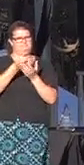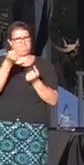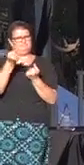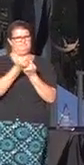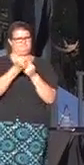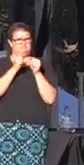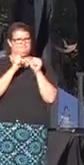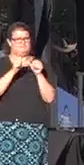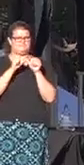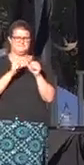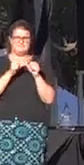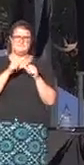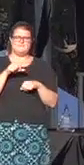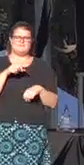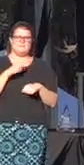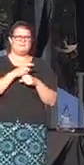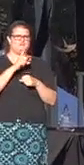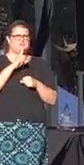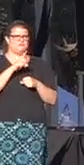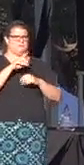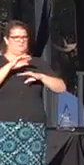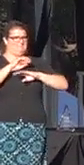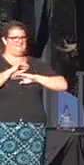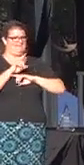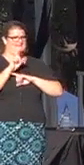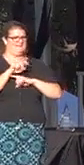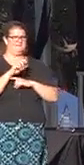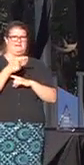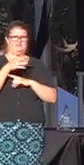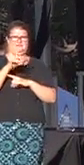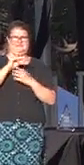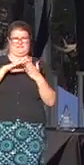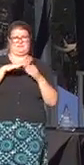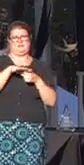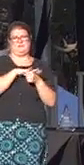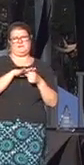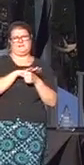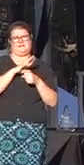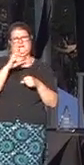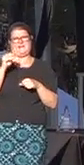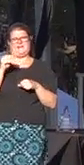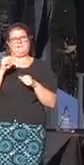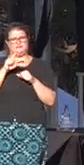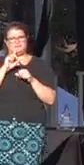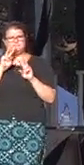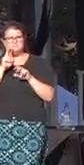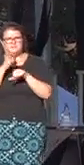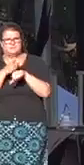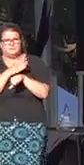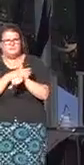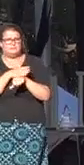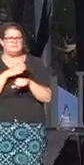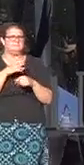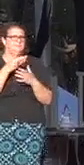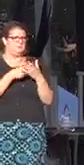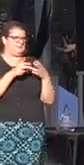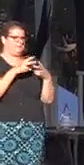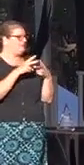of the organization and our LGBT community locally and improves year after year. Bianca Burt